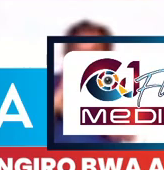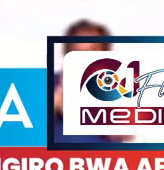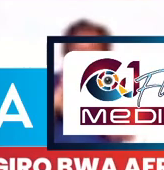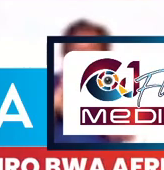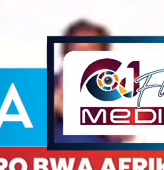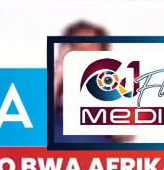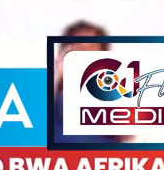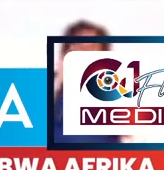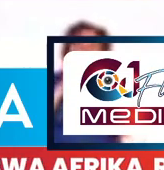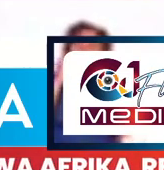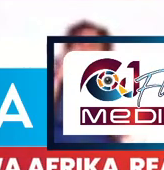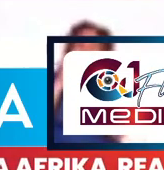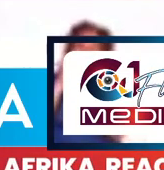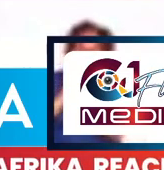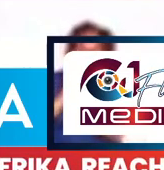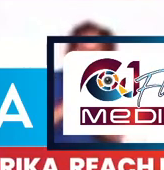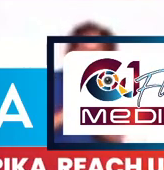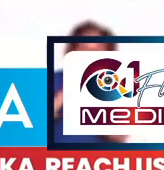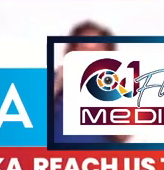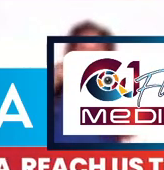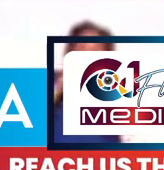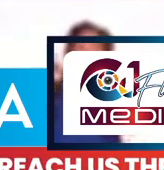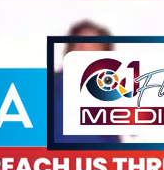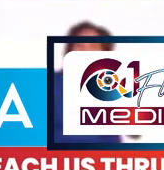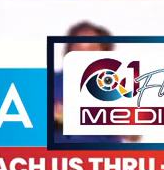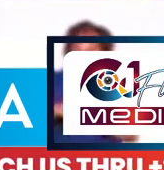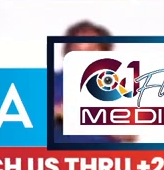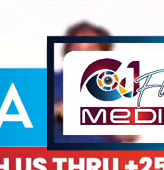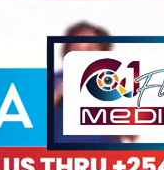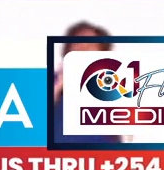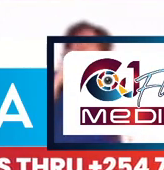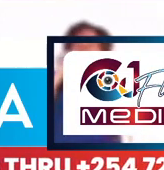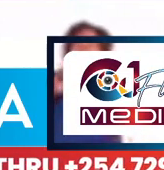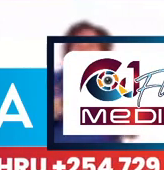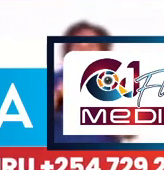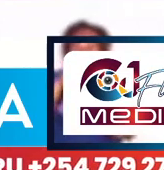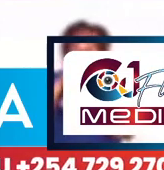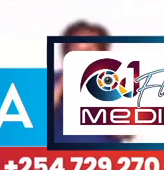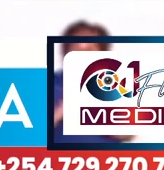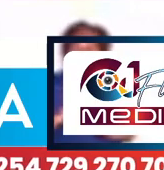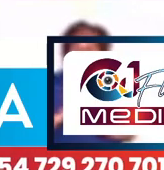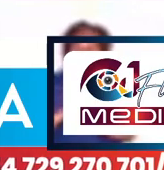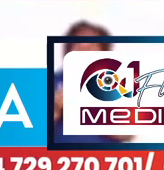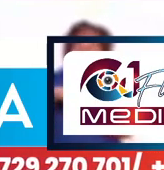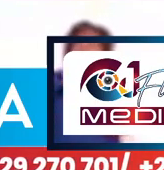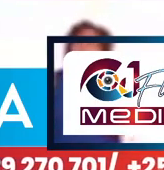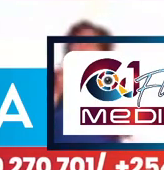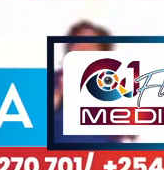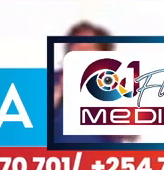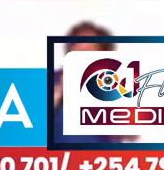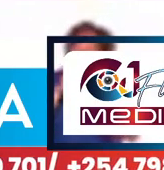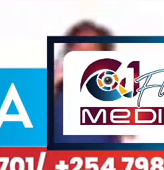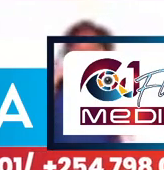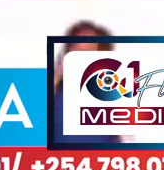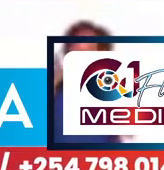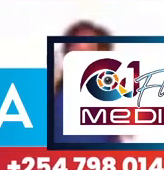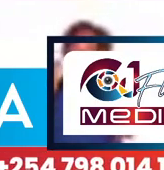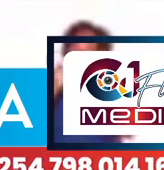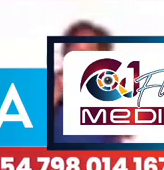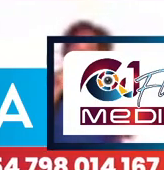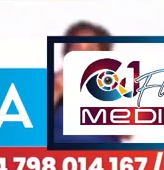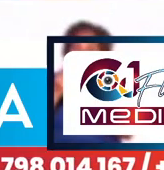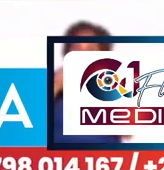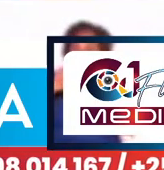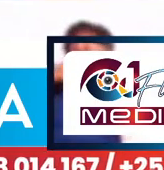the programs from this place are also a blessing to you. I bring you greetings from the University of Eastern